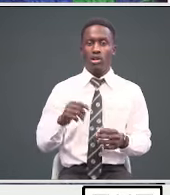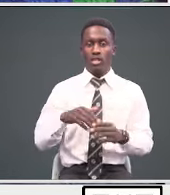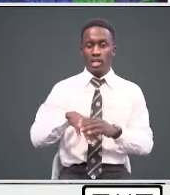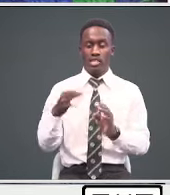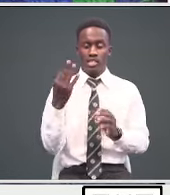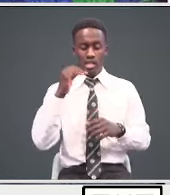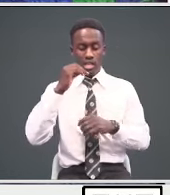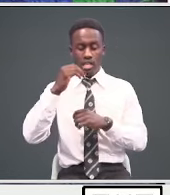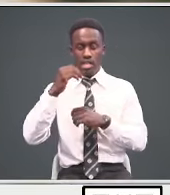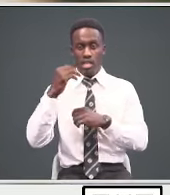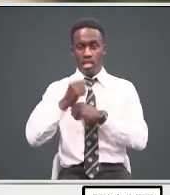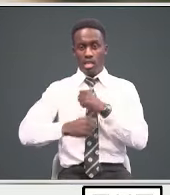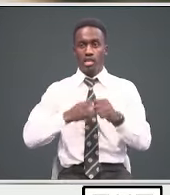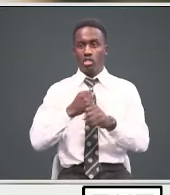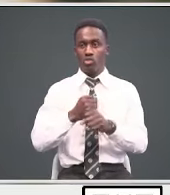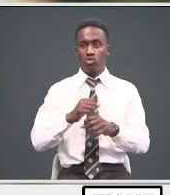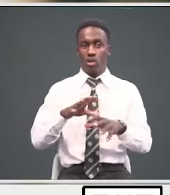deposits.